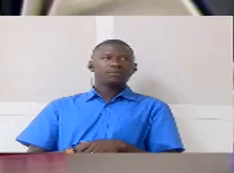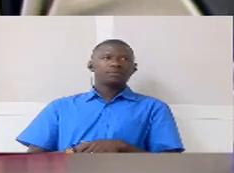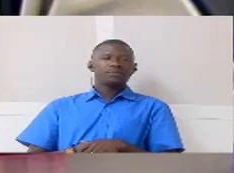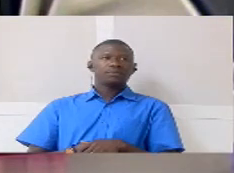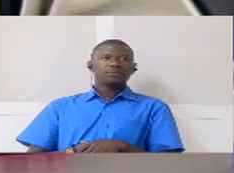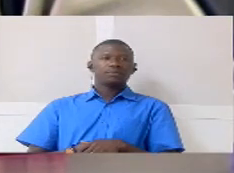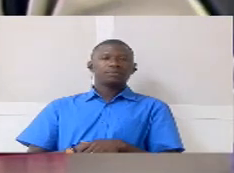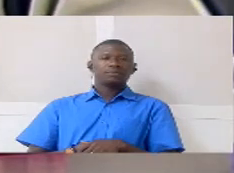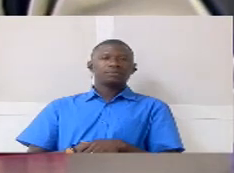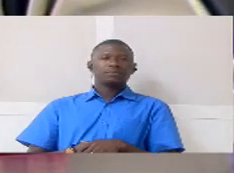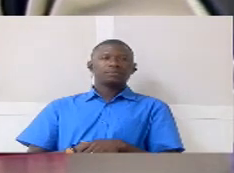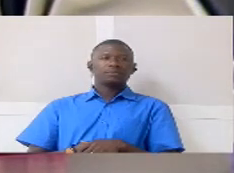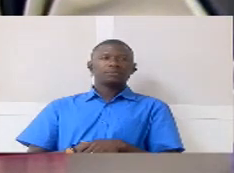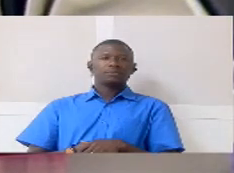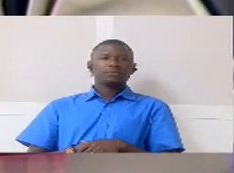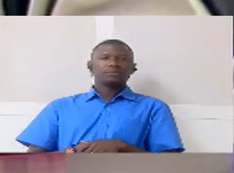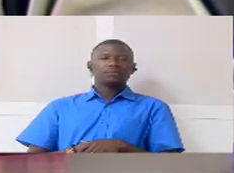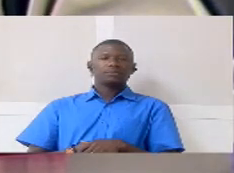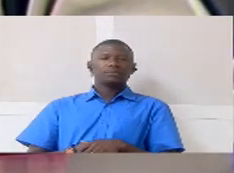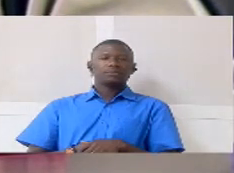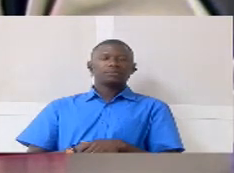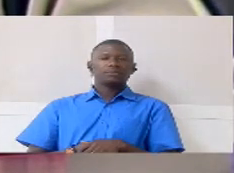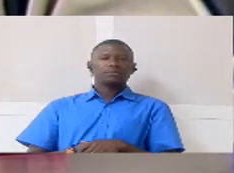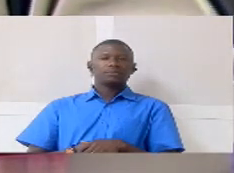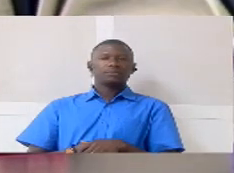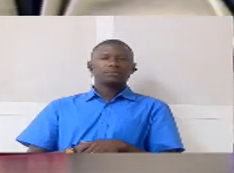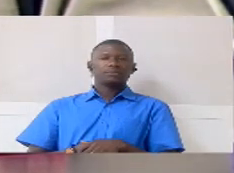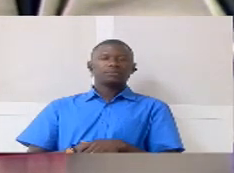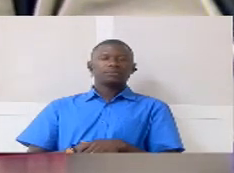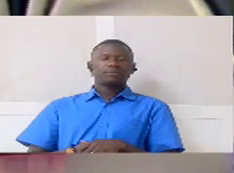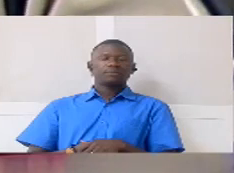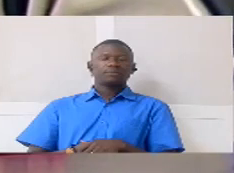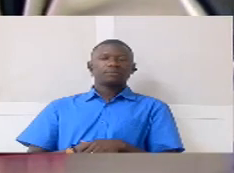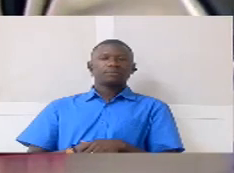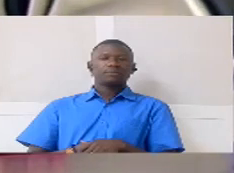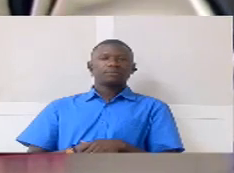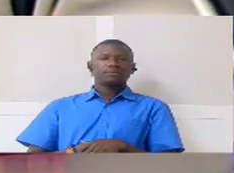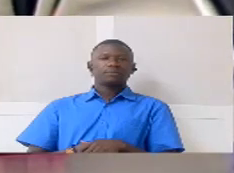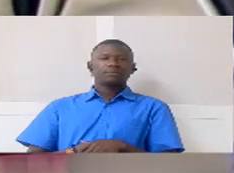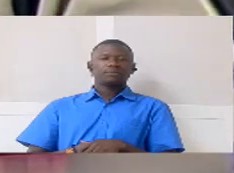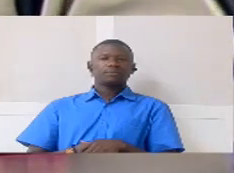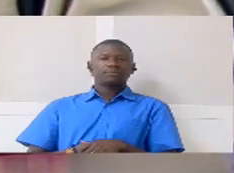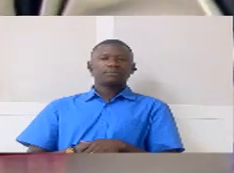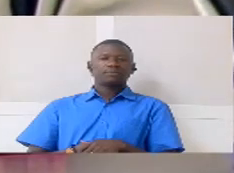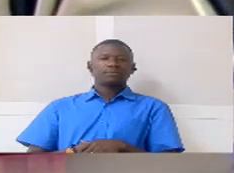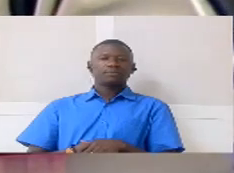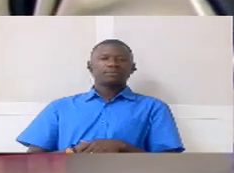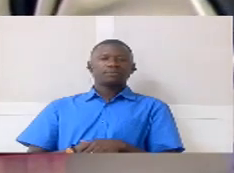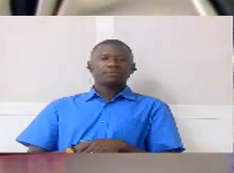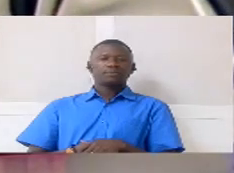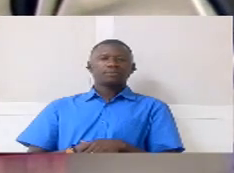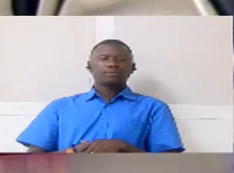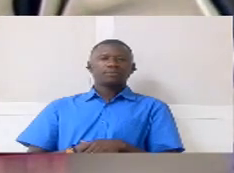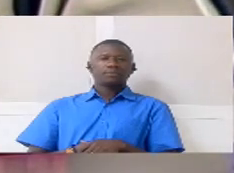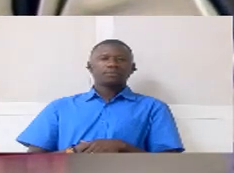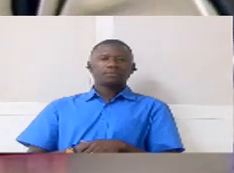dalilo fanansi tarno jele. Ma mira prison officer betole yala ye kuke fango danke remina ko etele